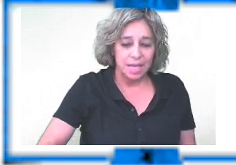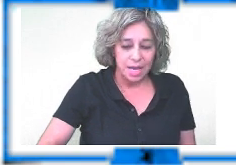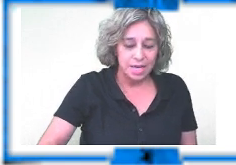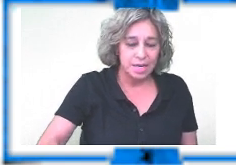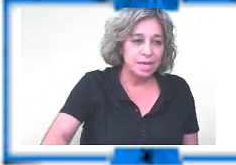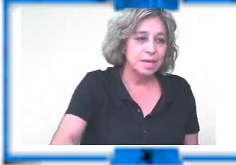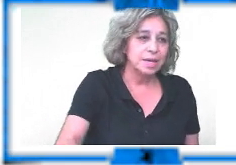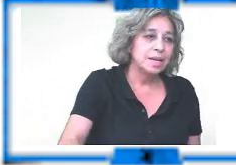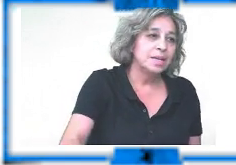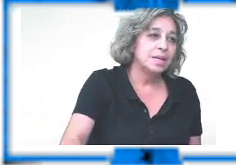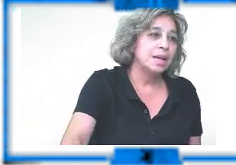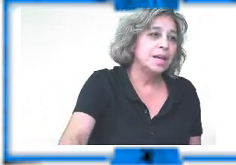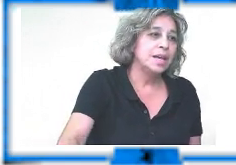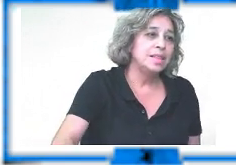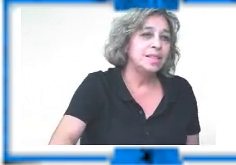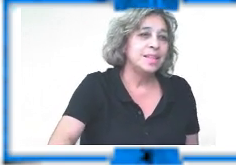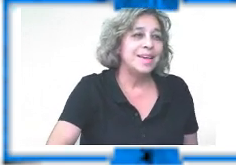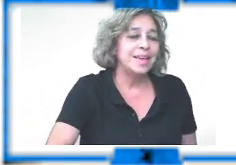is